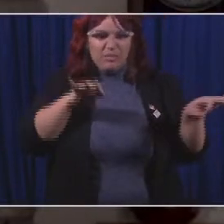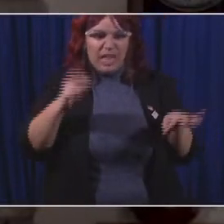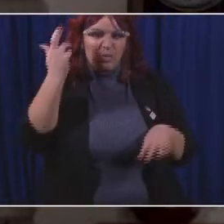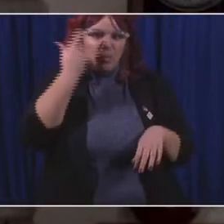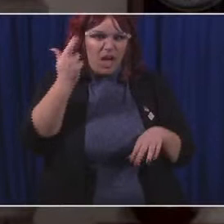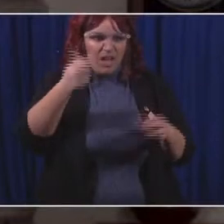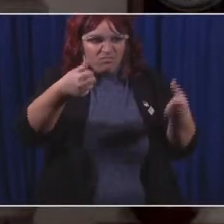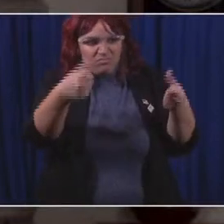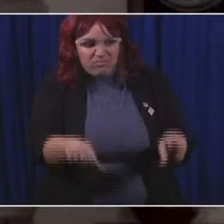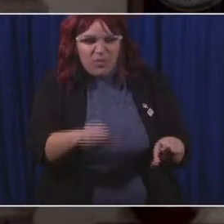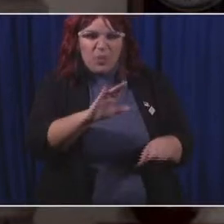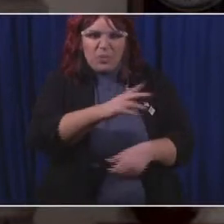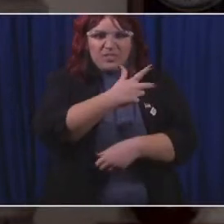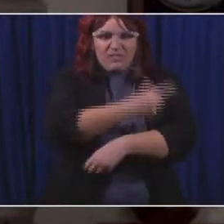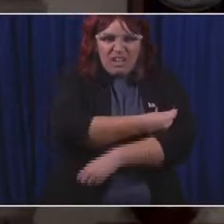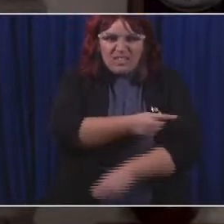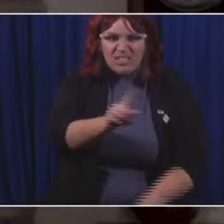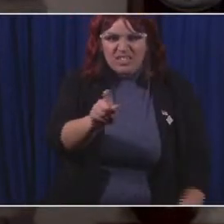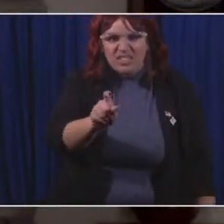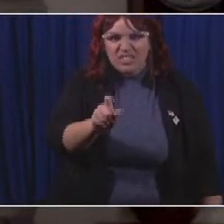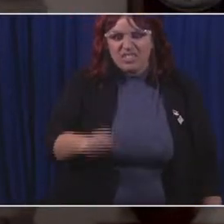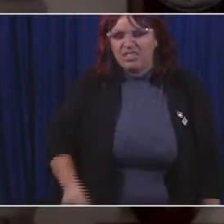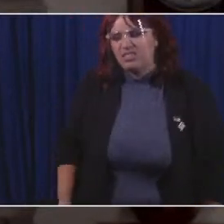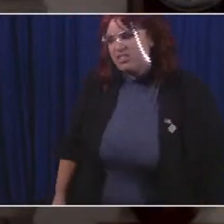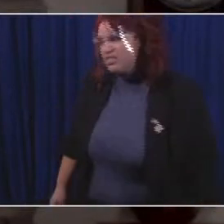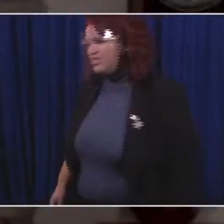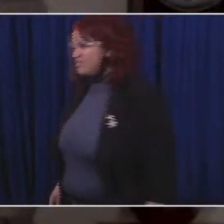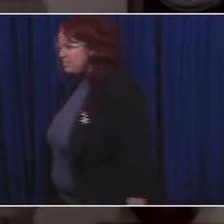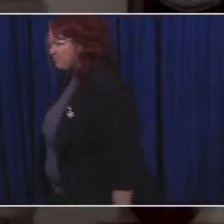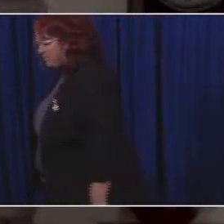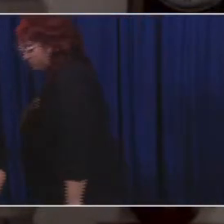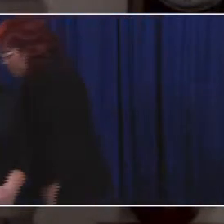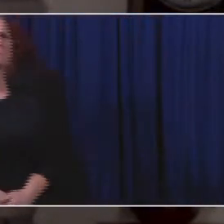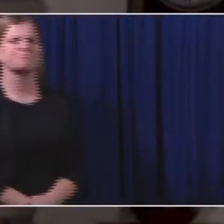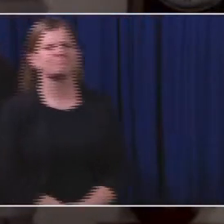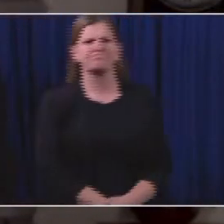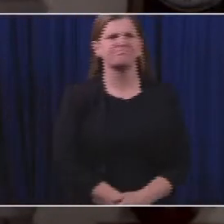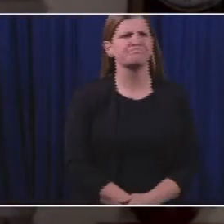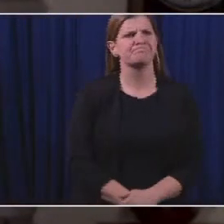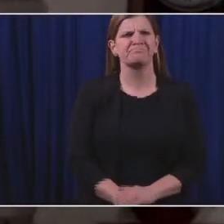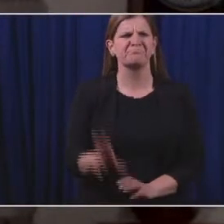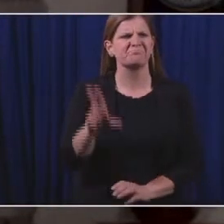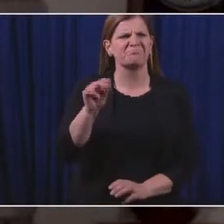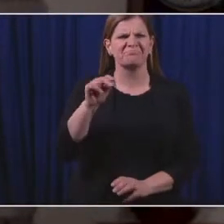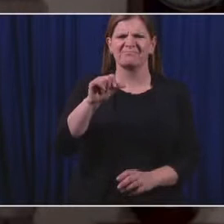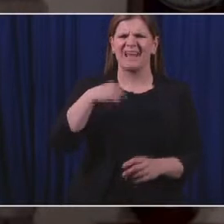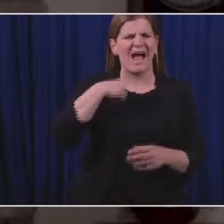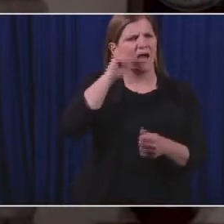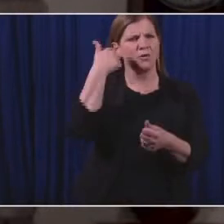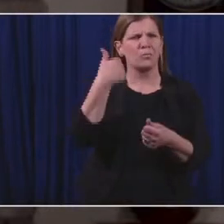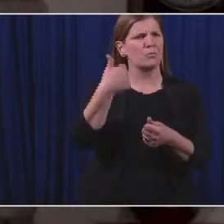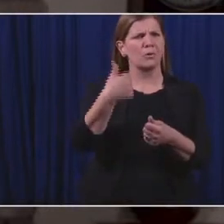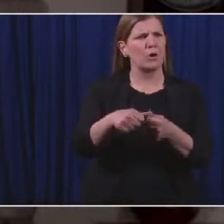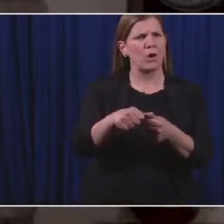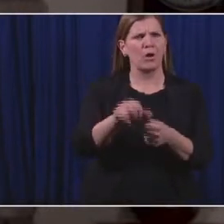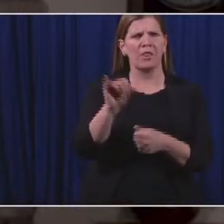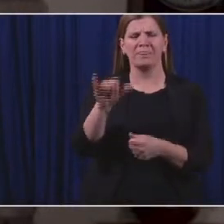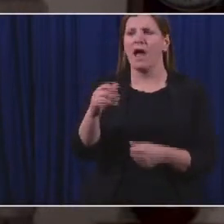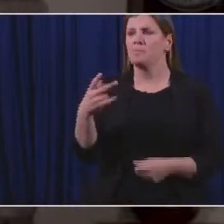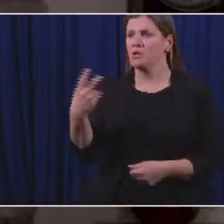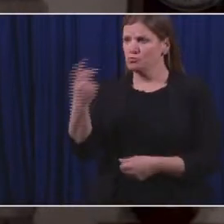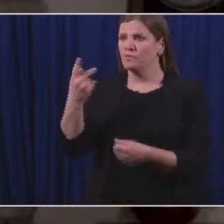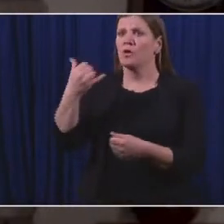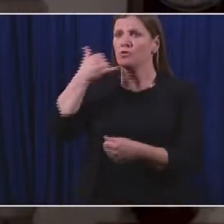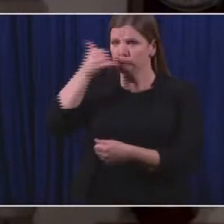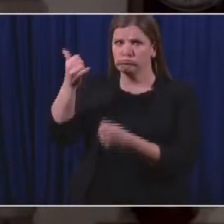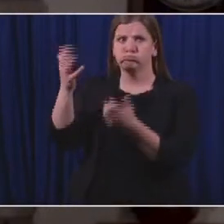thinking was? I don't recall that. I don't recall that. We're on another call today, but no, I